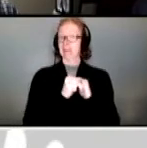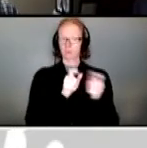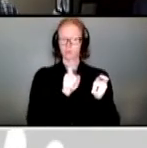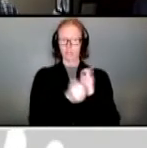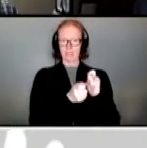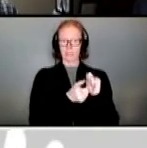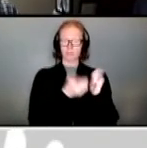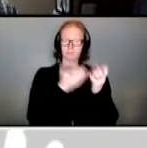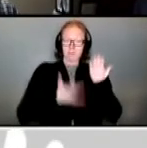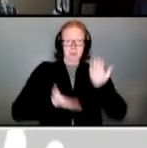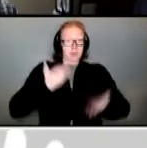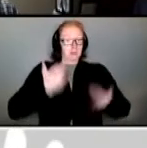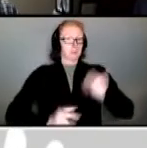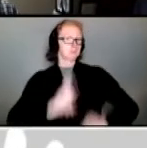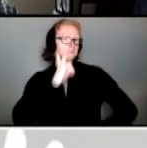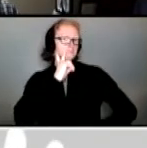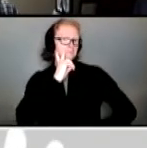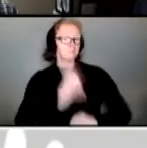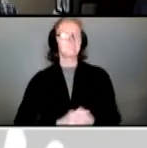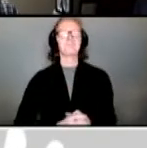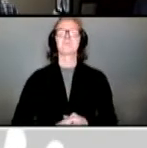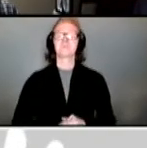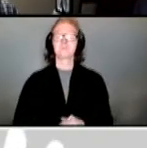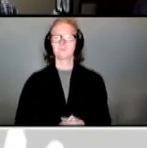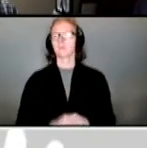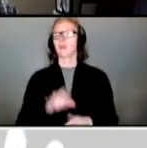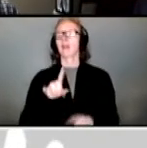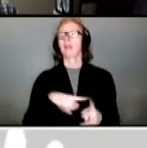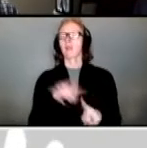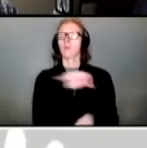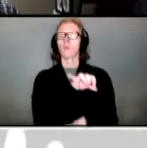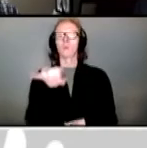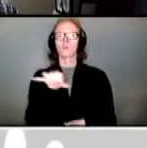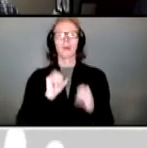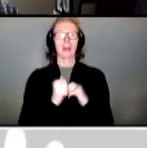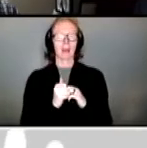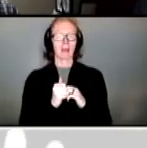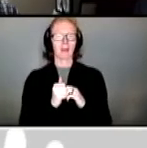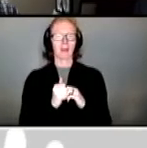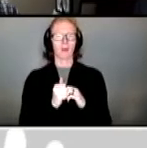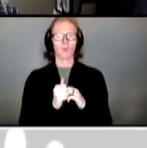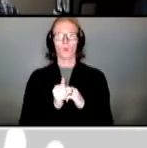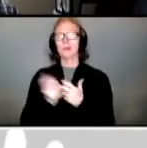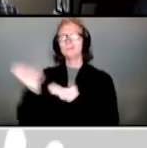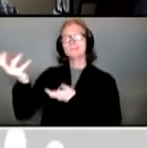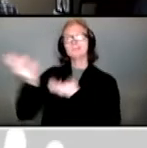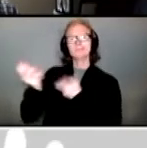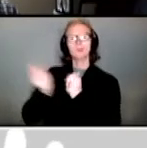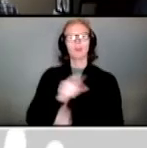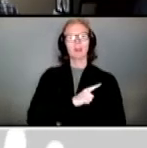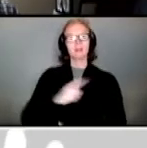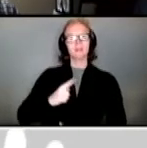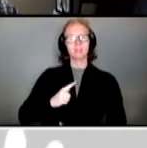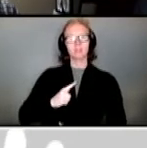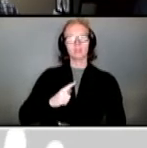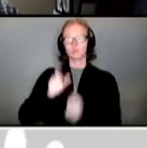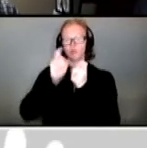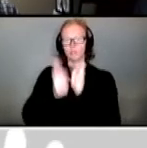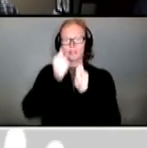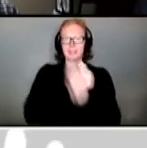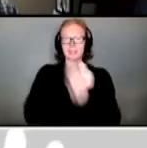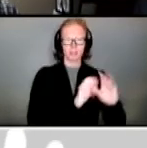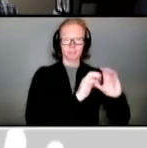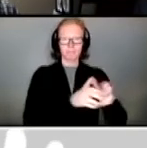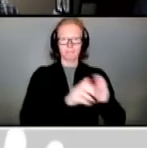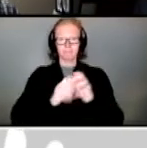changed, how we might work with the legislature to change those categories,